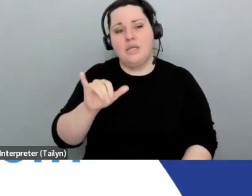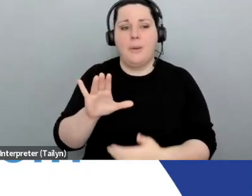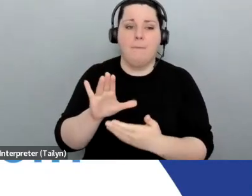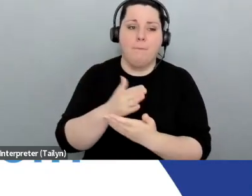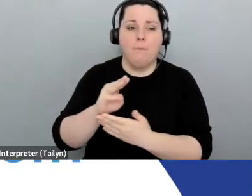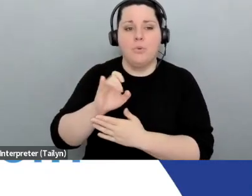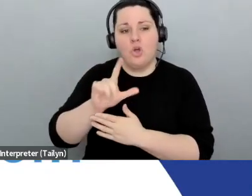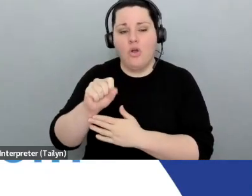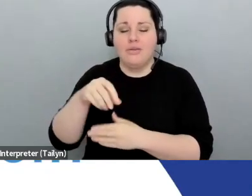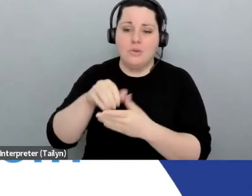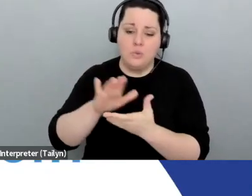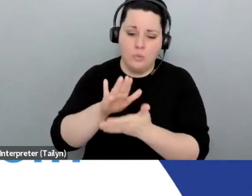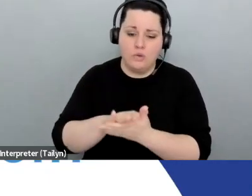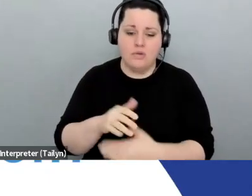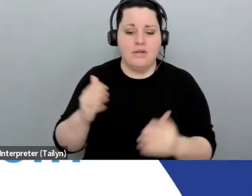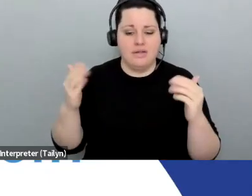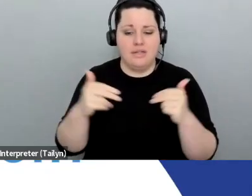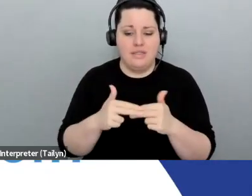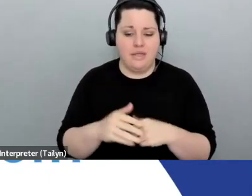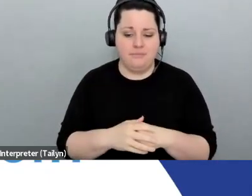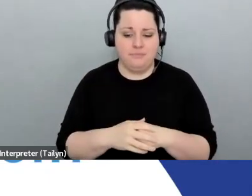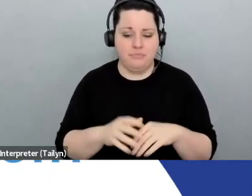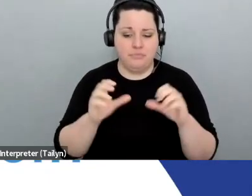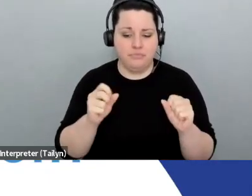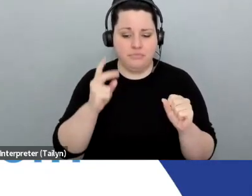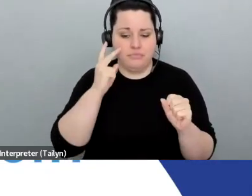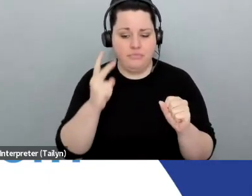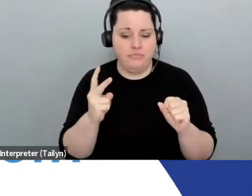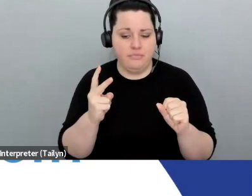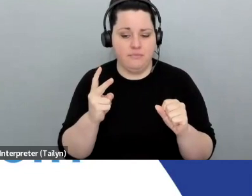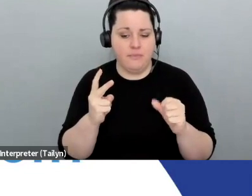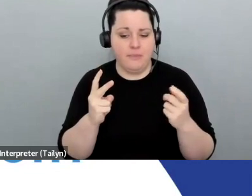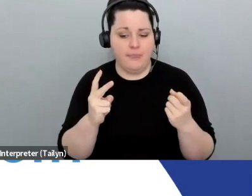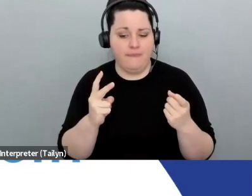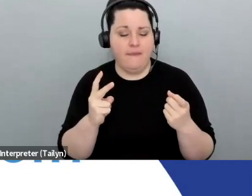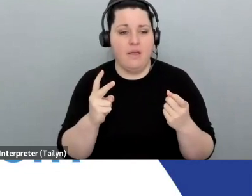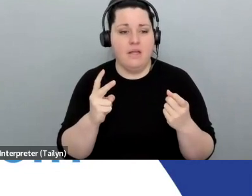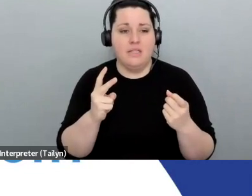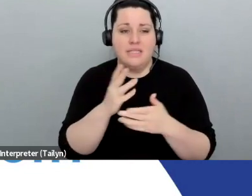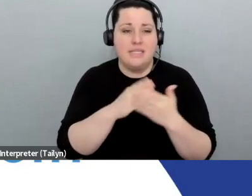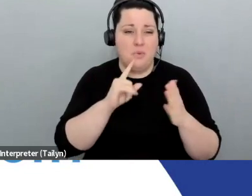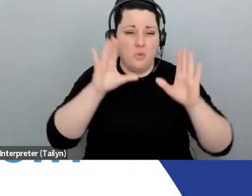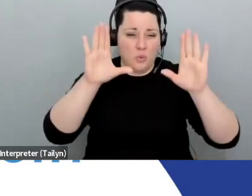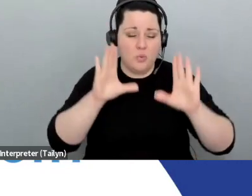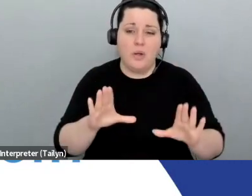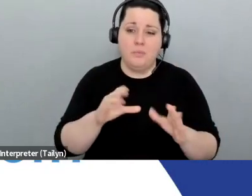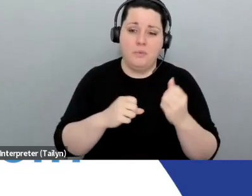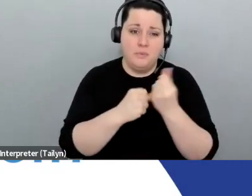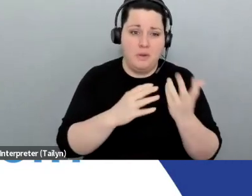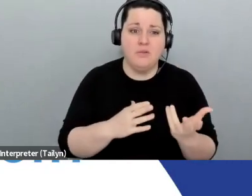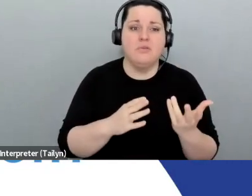we go over to our next slide, you can see here is just some of the incredible sponsors that are also helping to